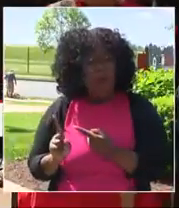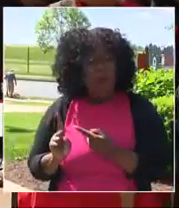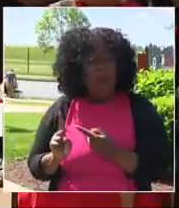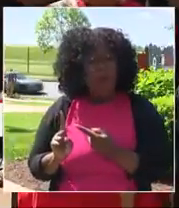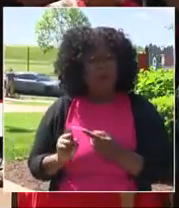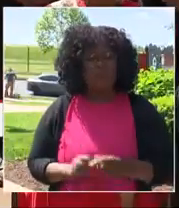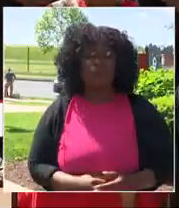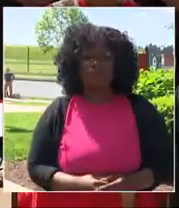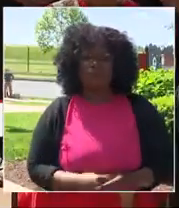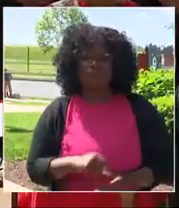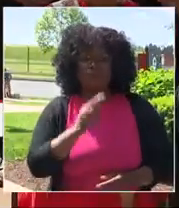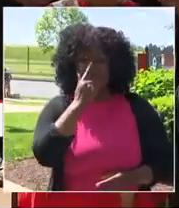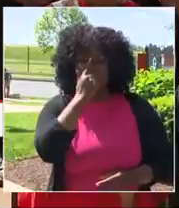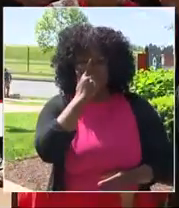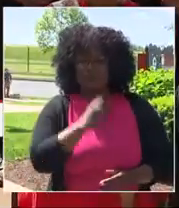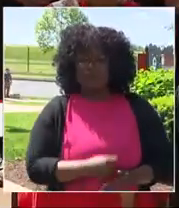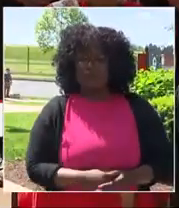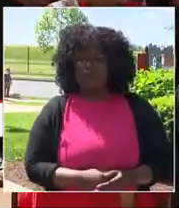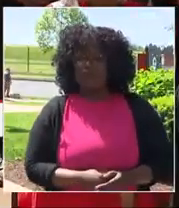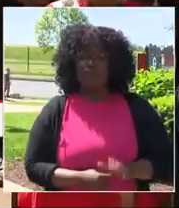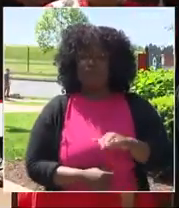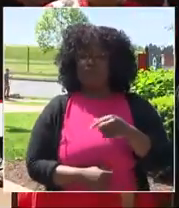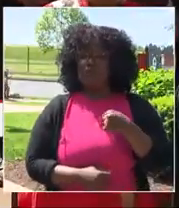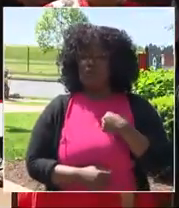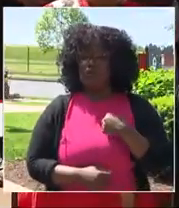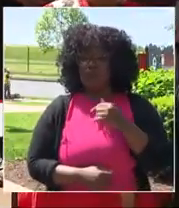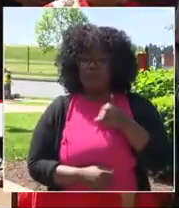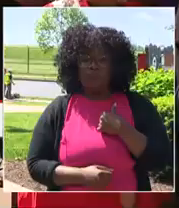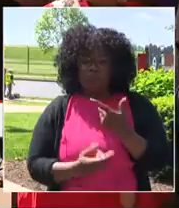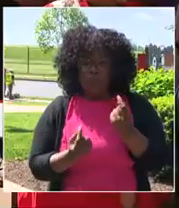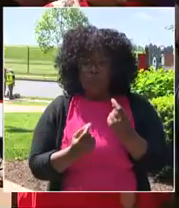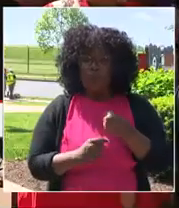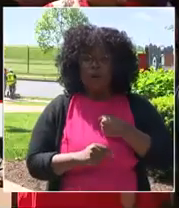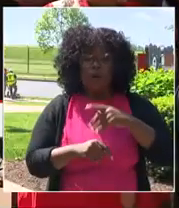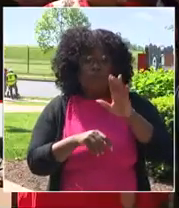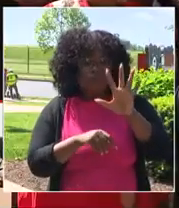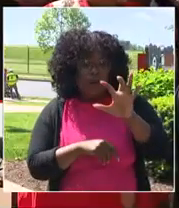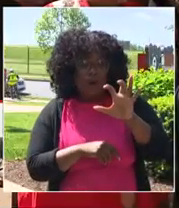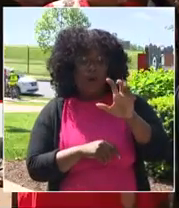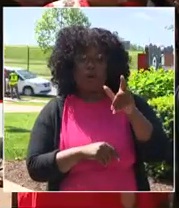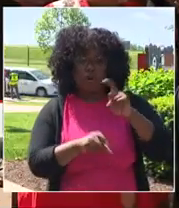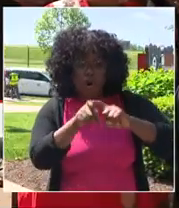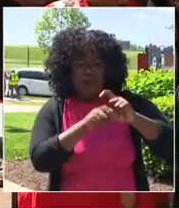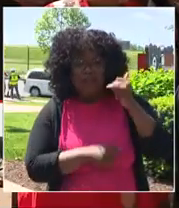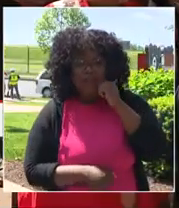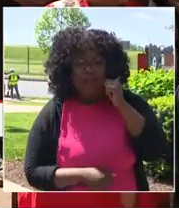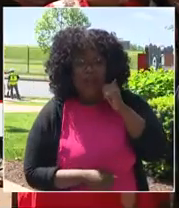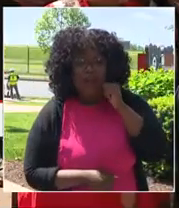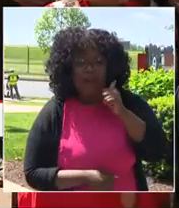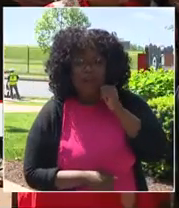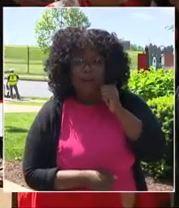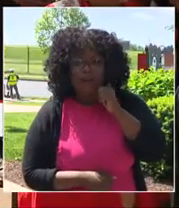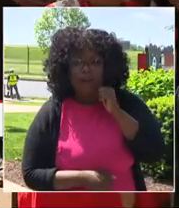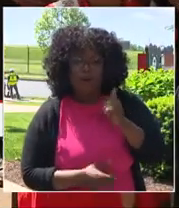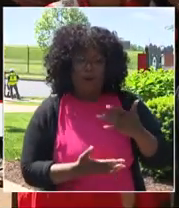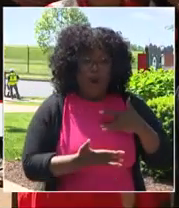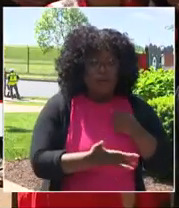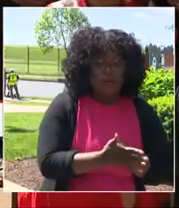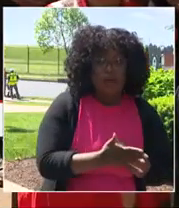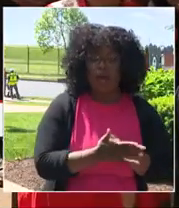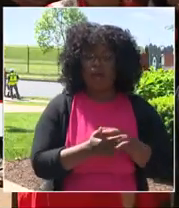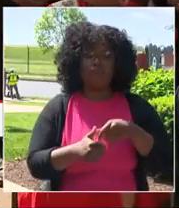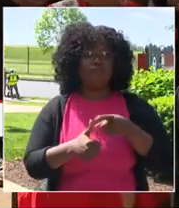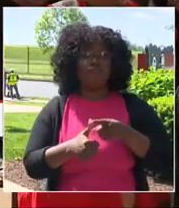So we respond to over 500 calls a day. We handle everything from cardiac arrest to stroke calls to people with complex